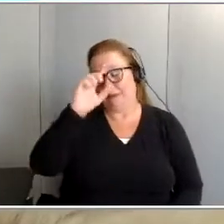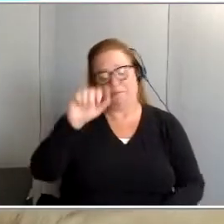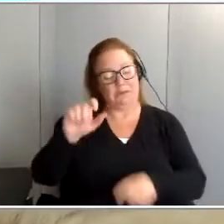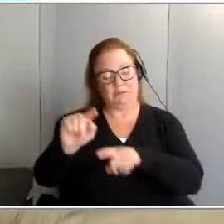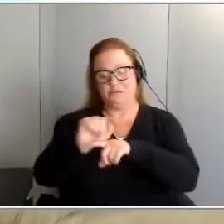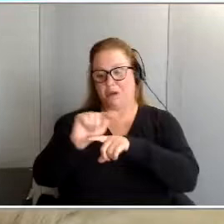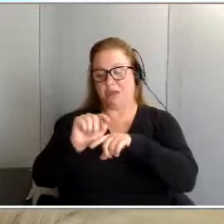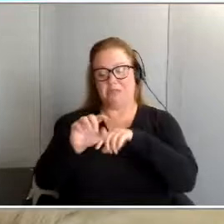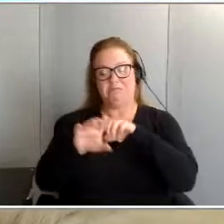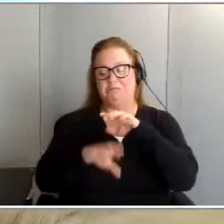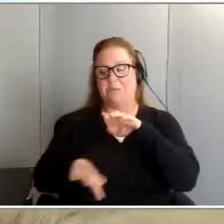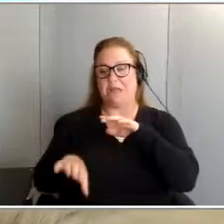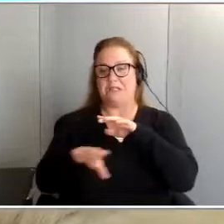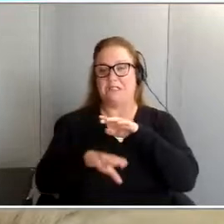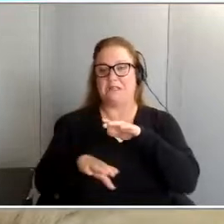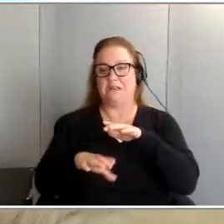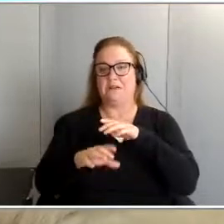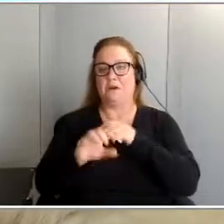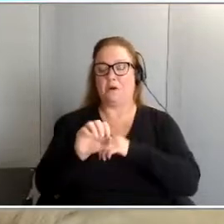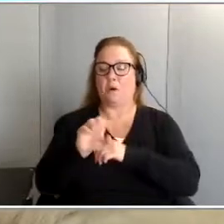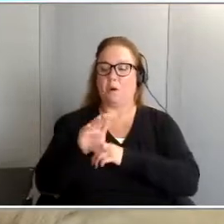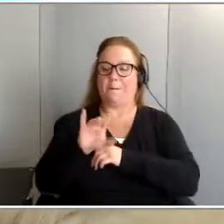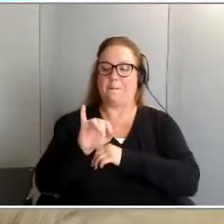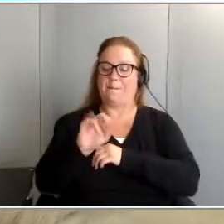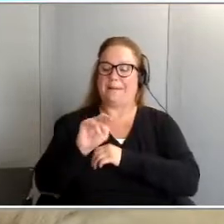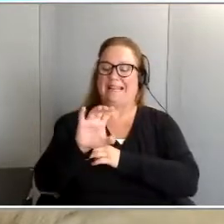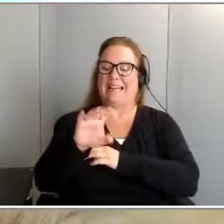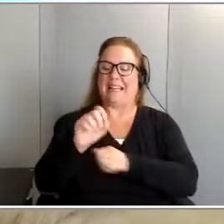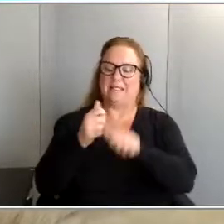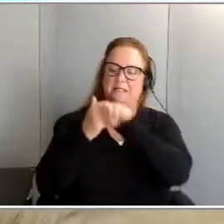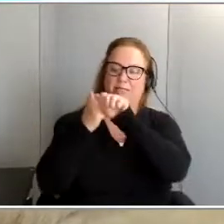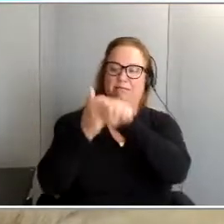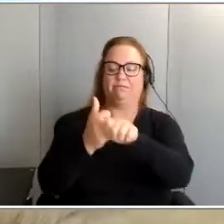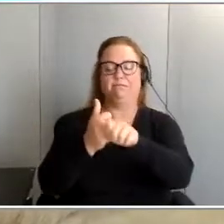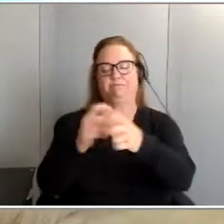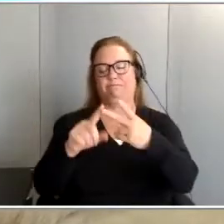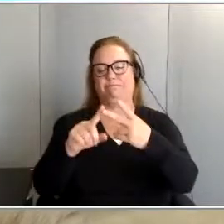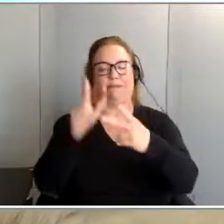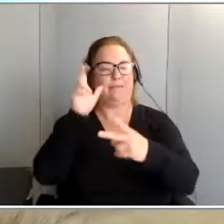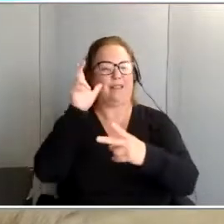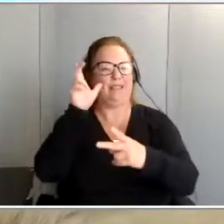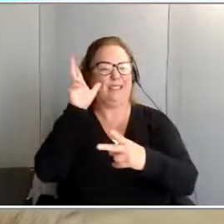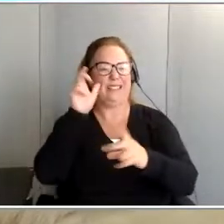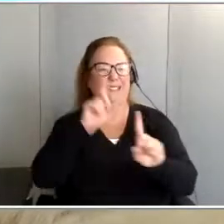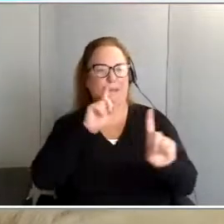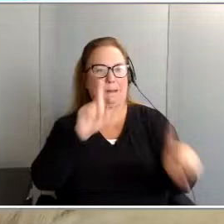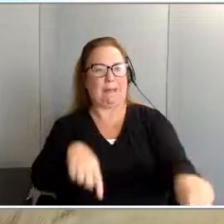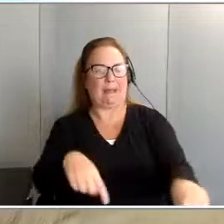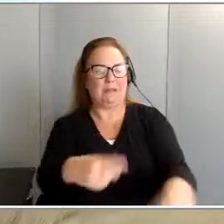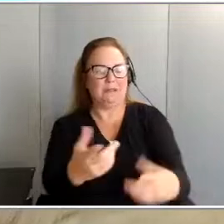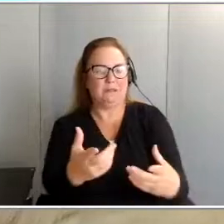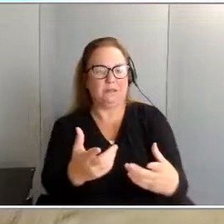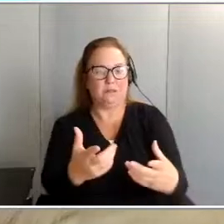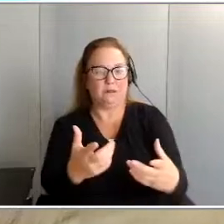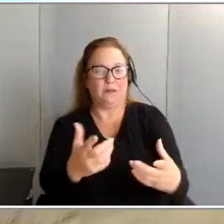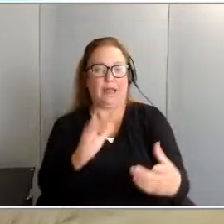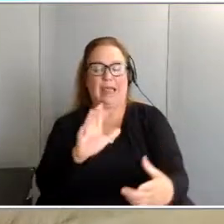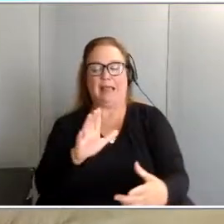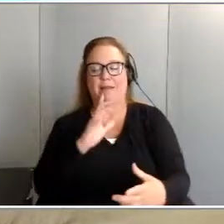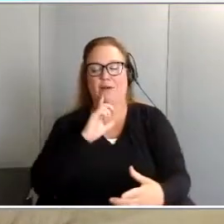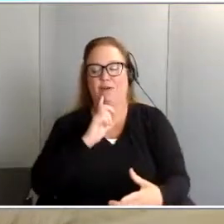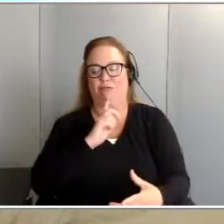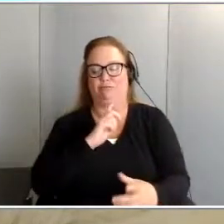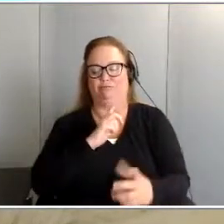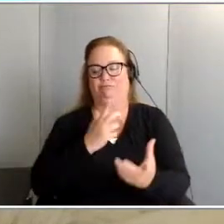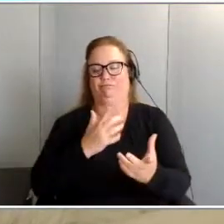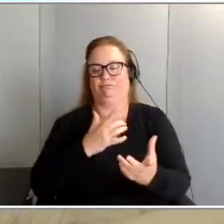basic. Really? Obedience training, they have to be able to follow commands. But it's mostly just, do they have a great temperament? And he's